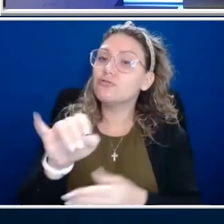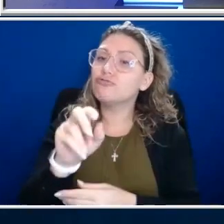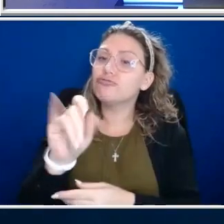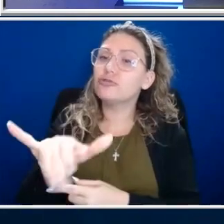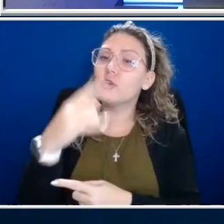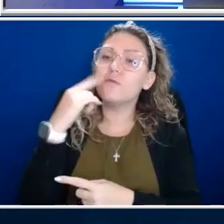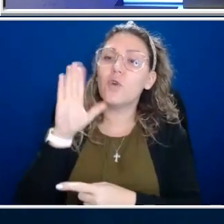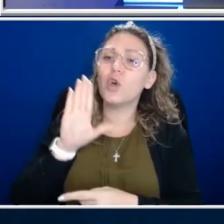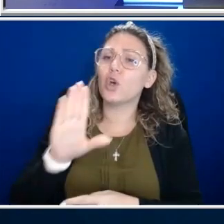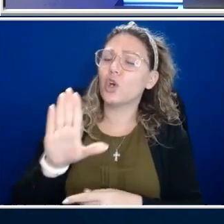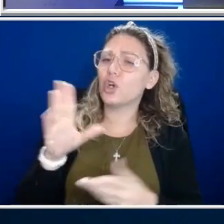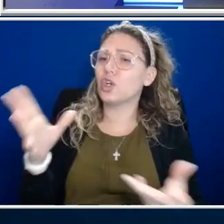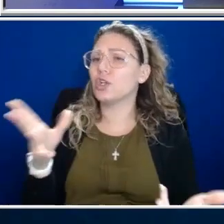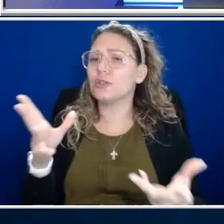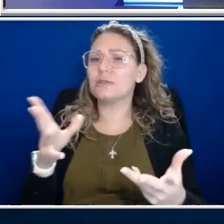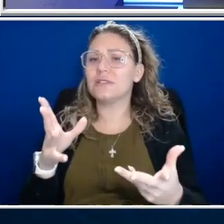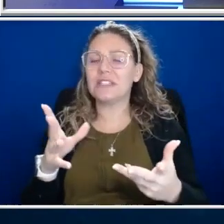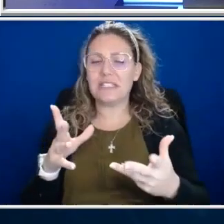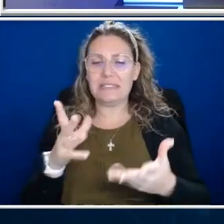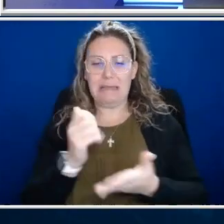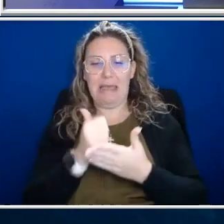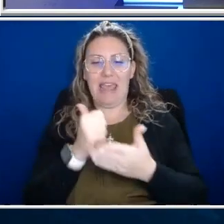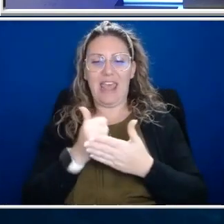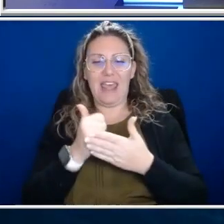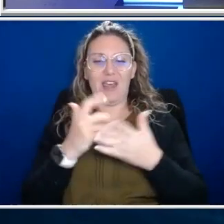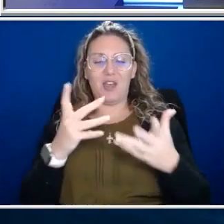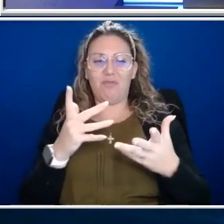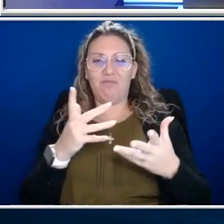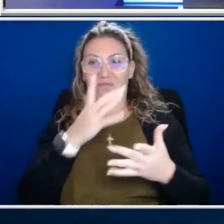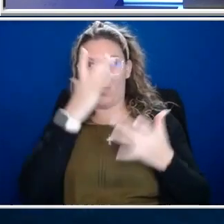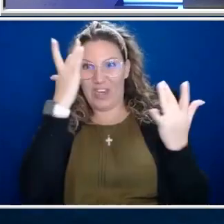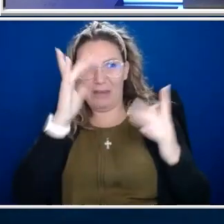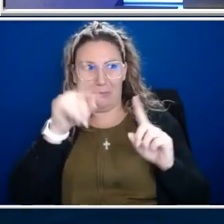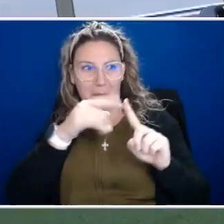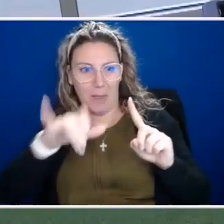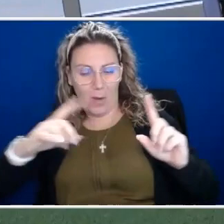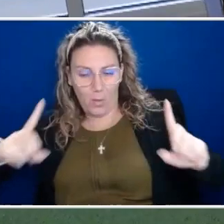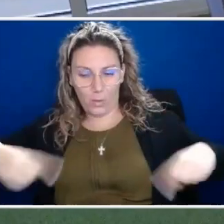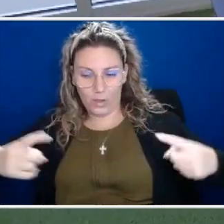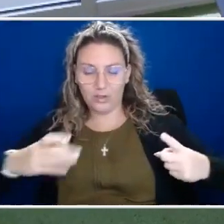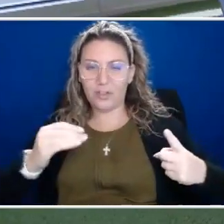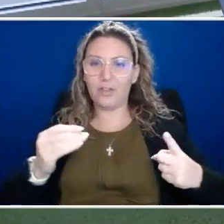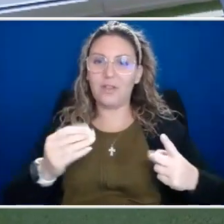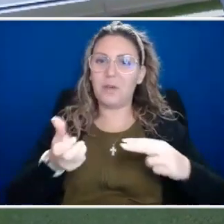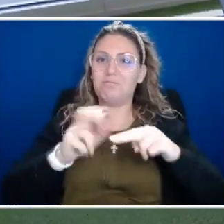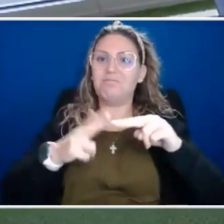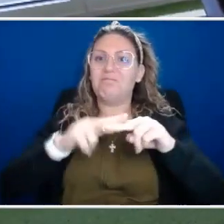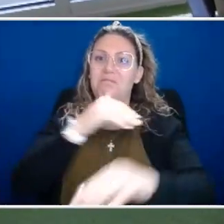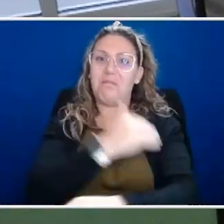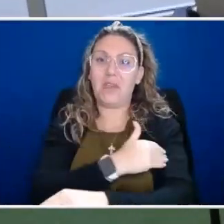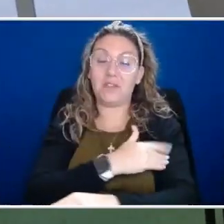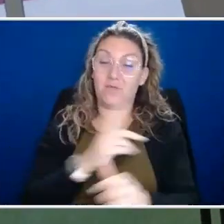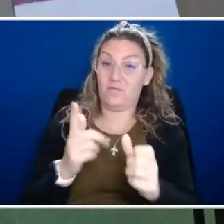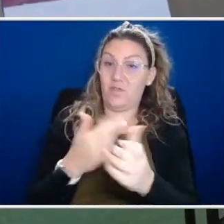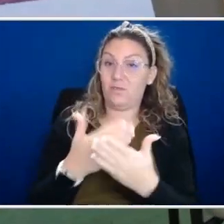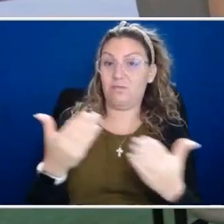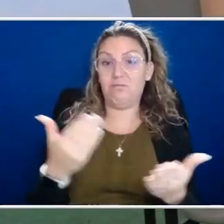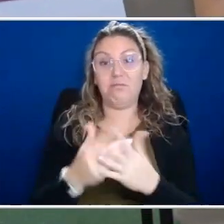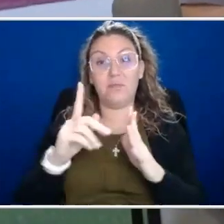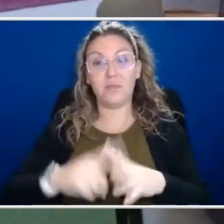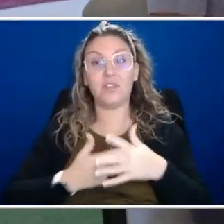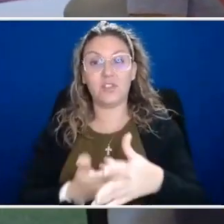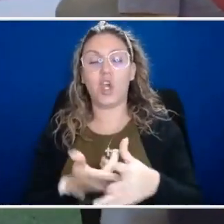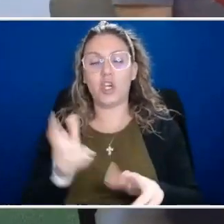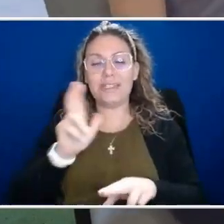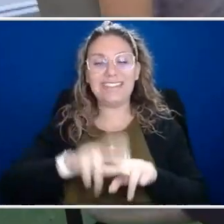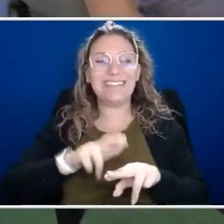her off the wheelchair to build those muscles back up? Yeah, first thing would be to start with just some seated exercises.